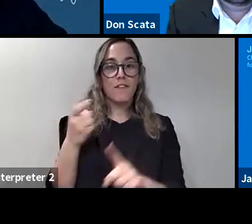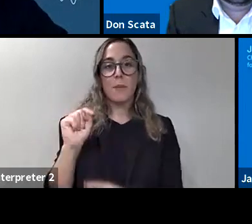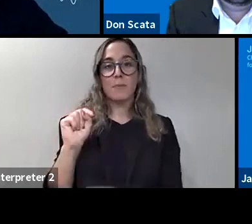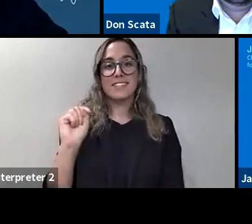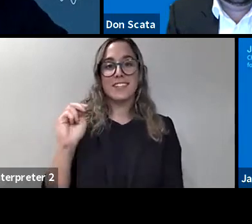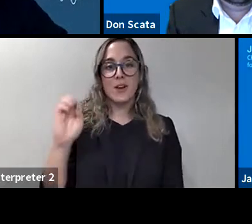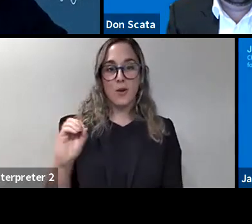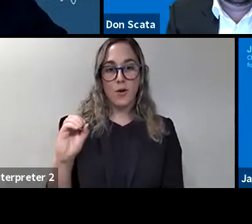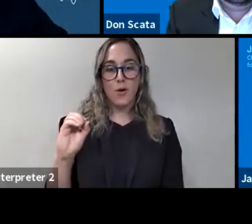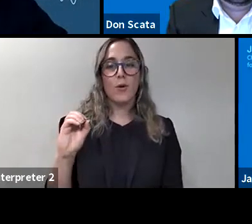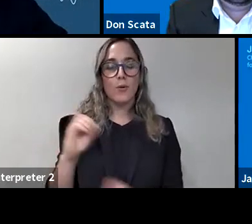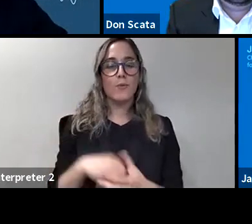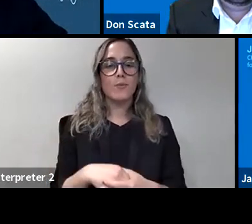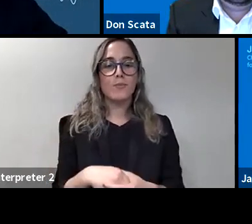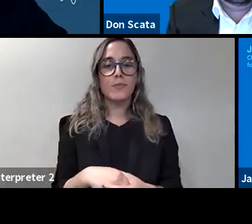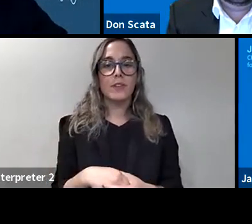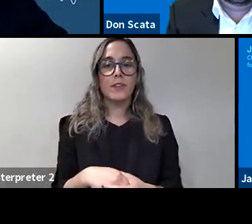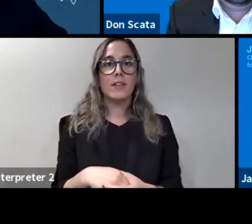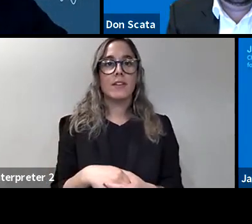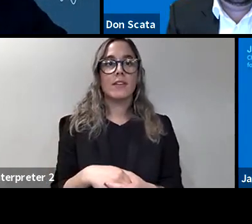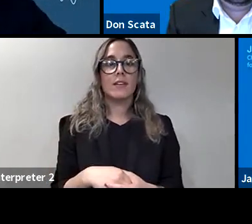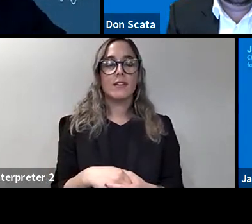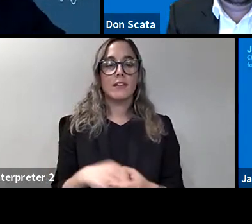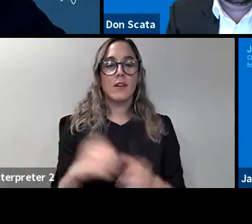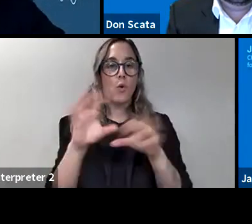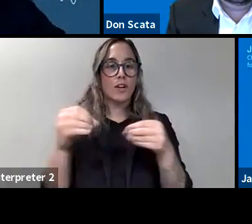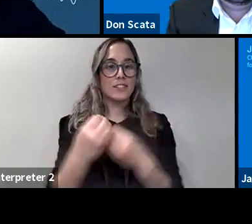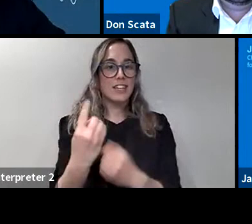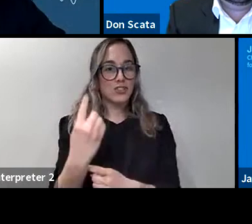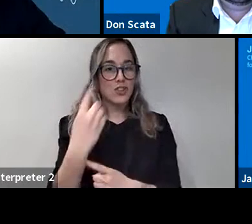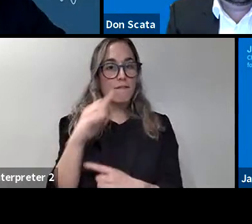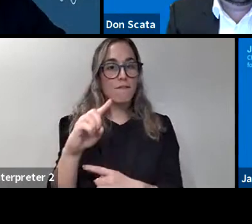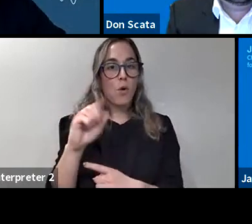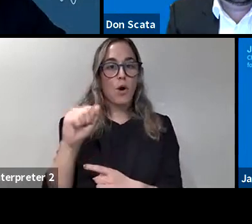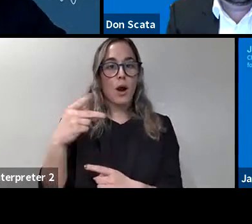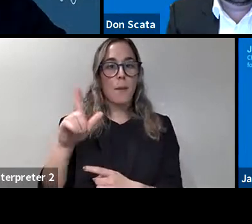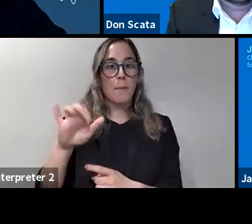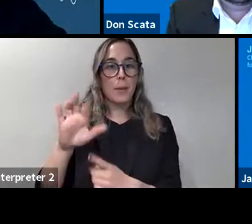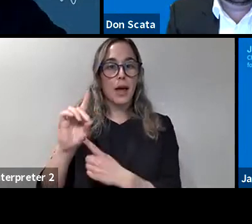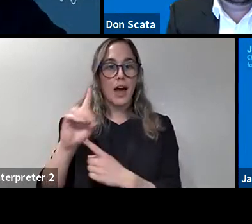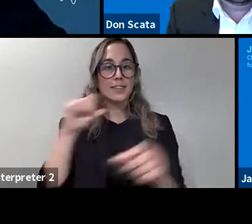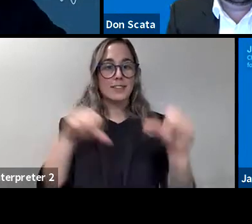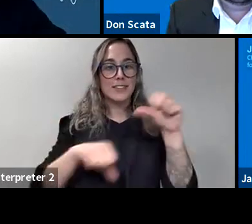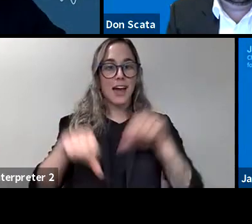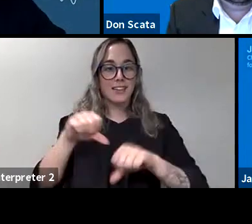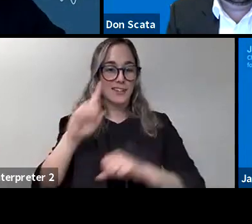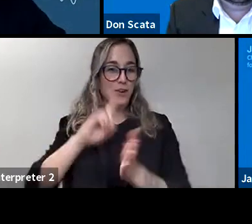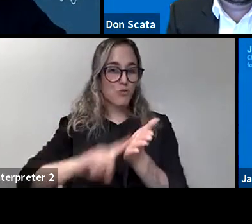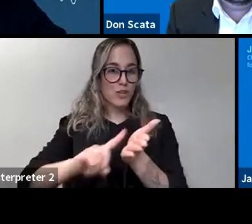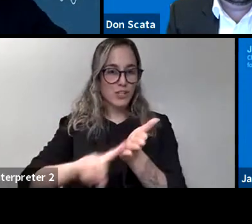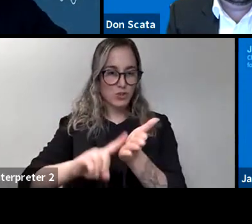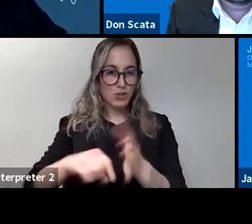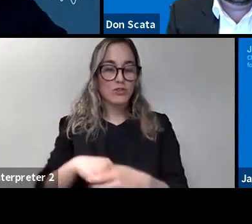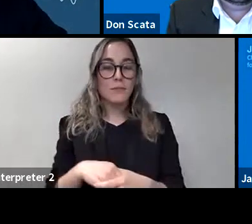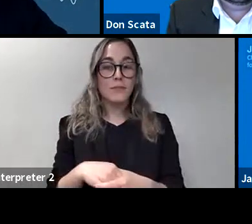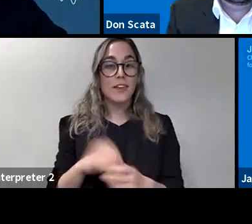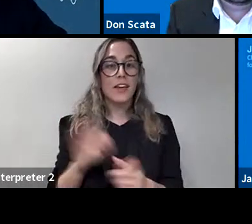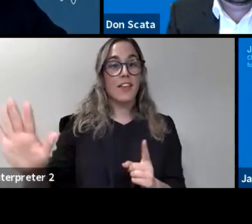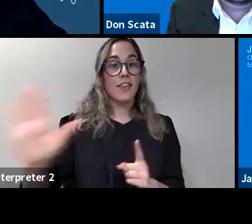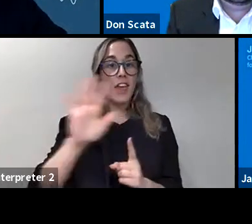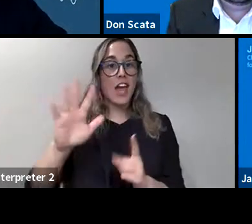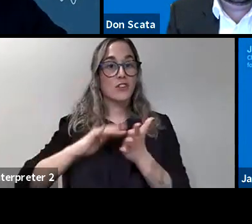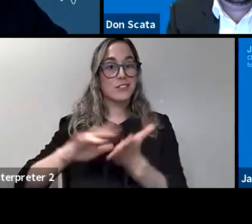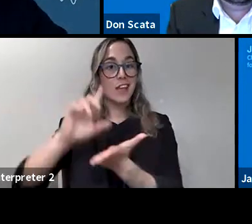which is the Netherlands Organization for Applied Scientific Research. And their study came out in